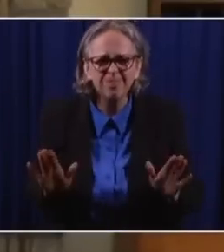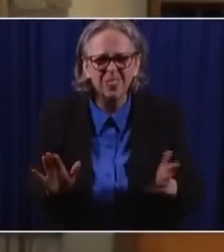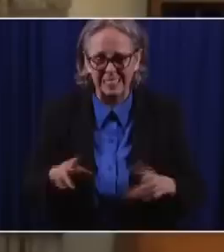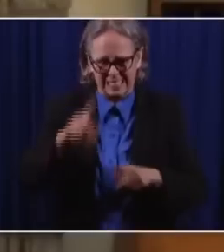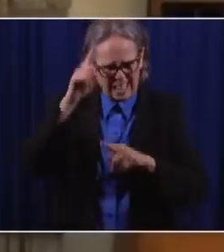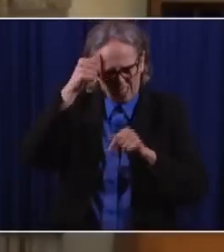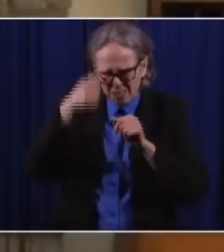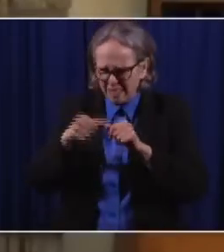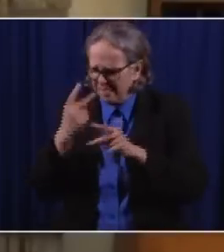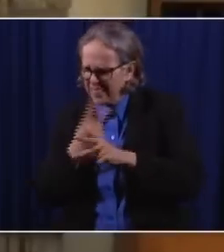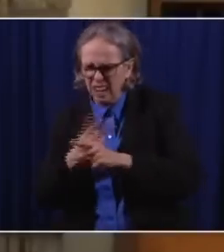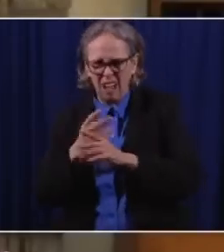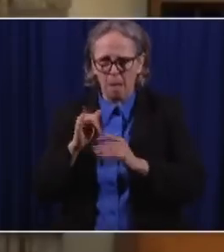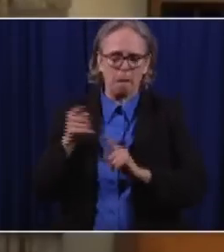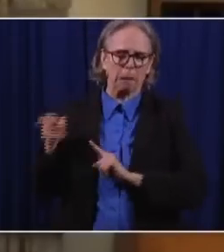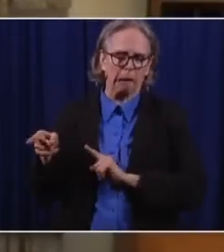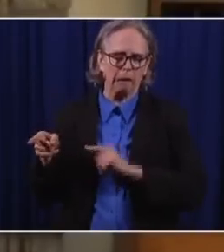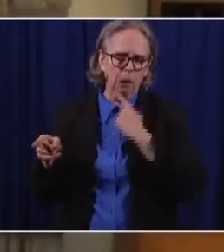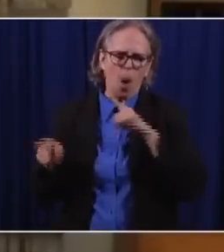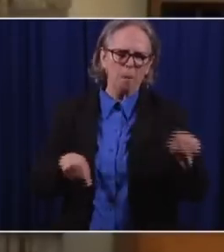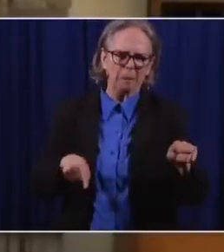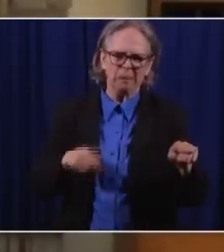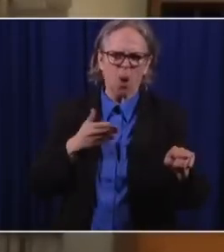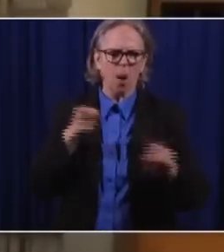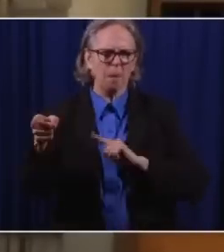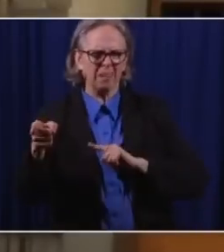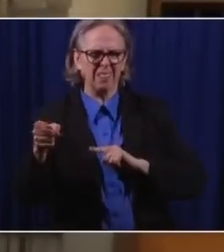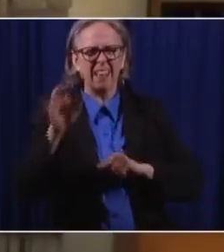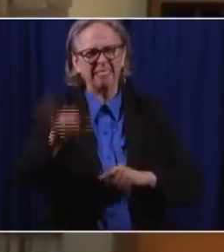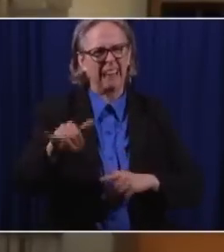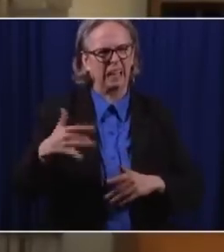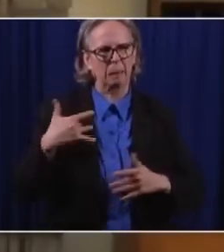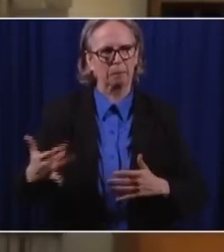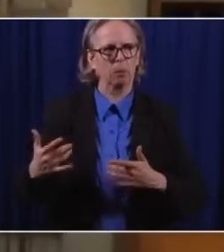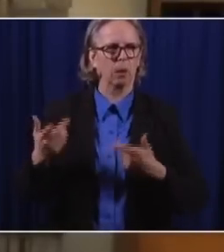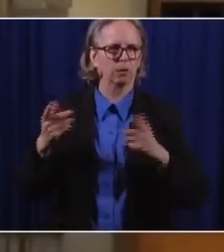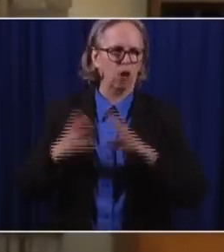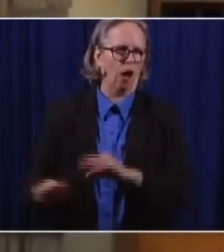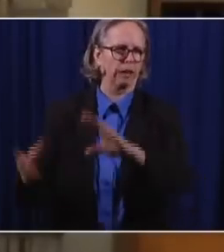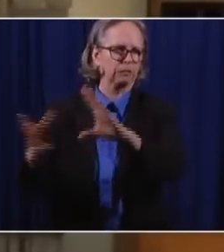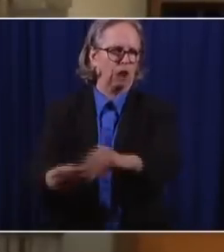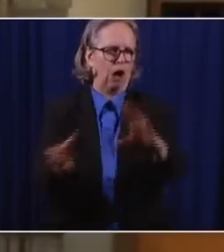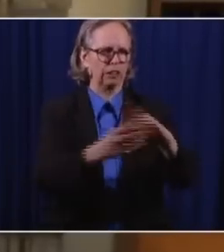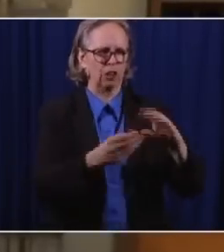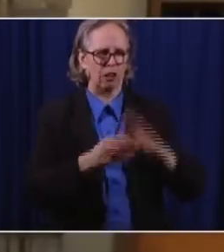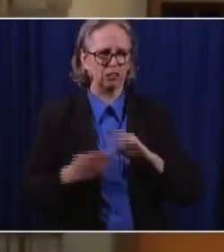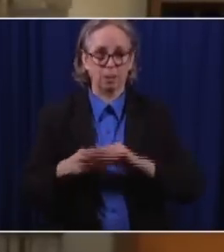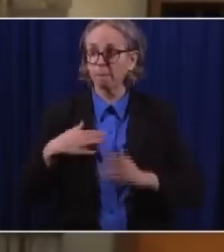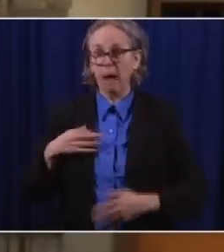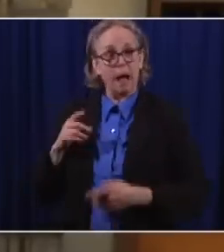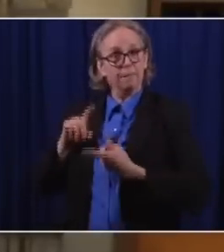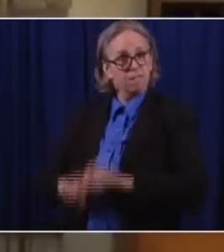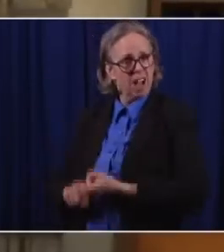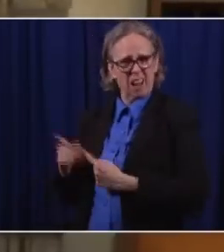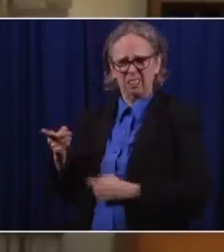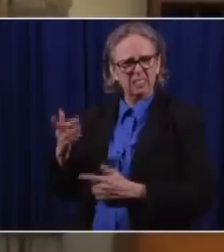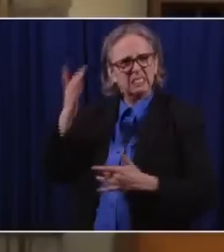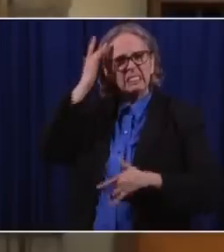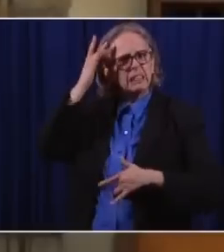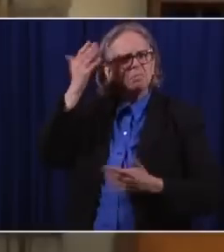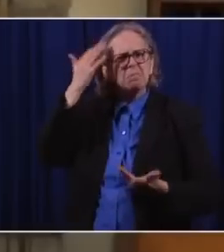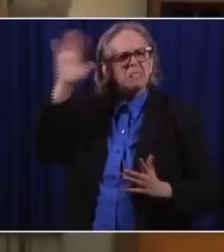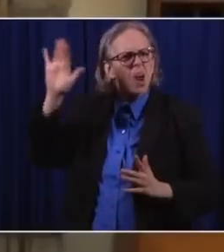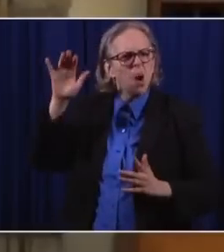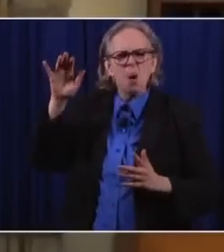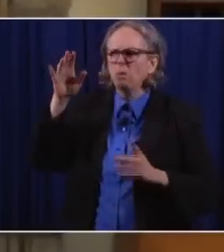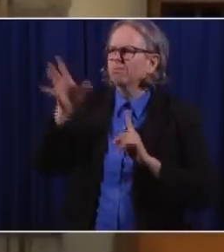they really got it. And you hear more and more of that. My friend who I was talking to the other day said, I have no idea where I got it. So we've been very careful, but I don't have a clue really where I got